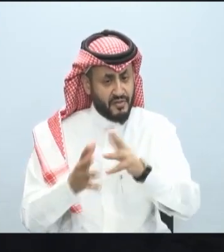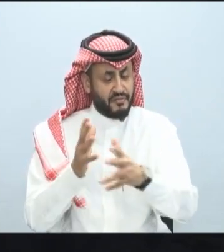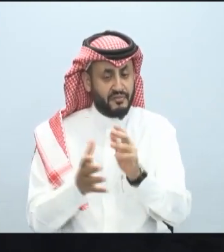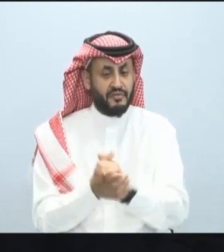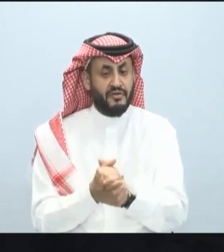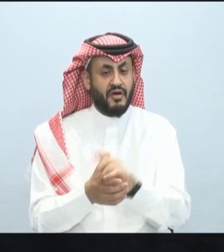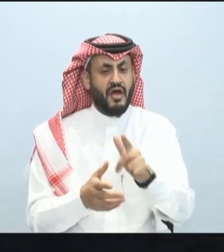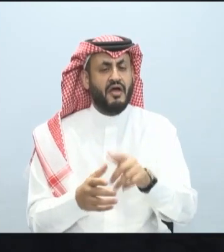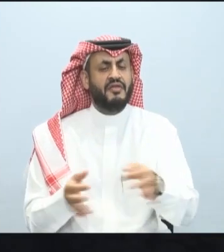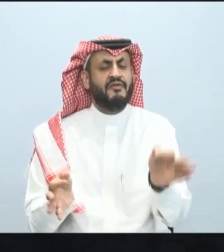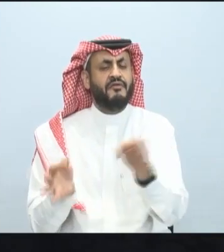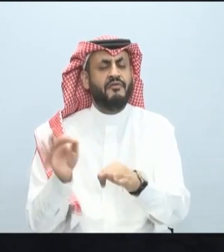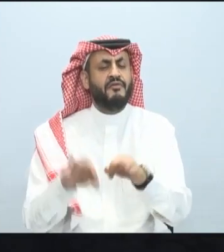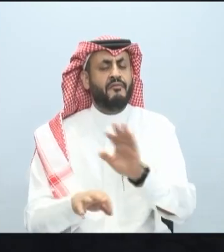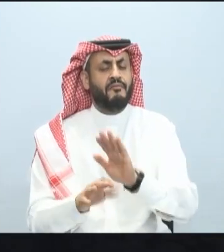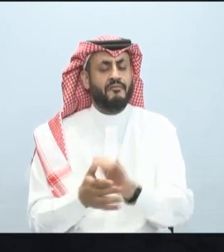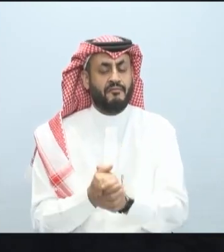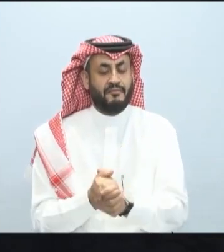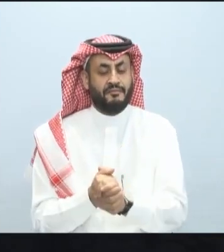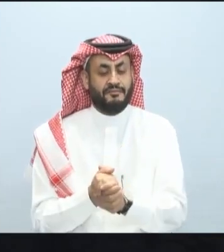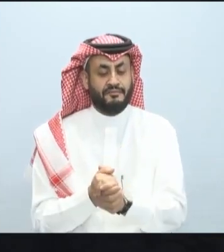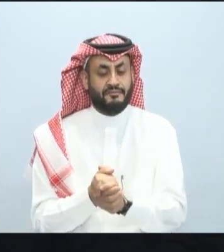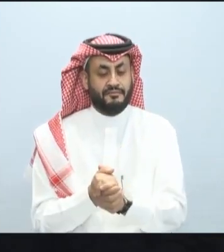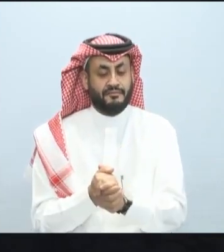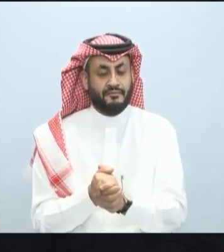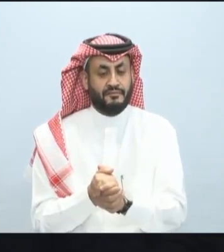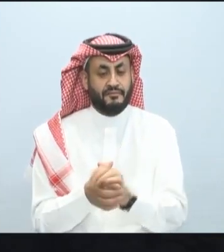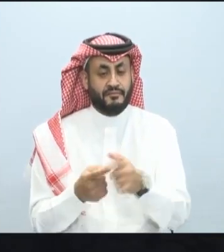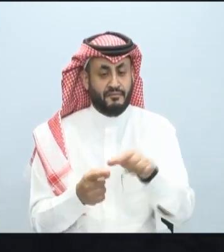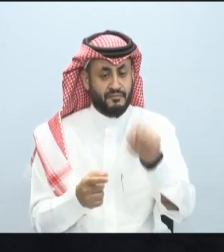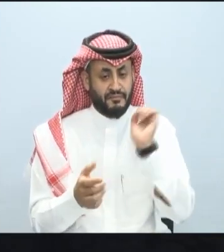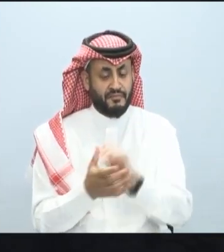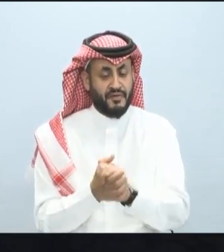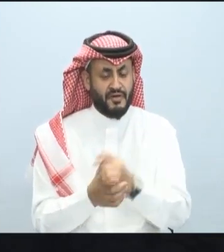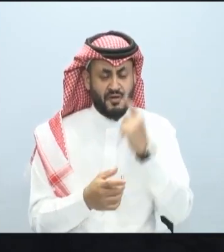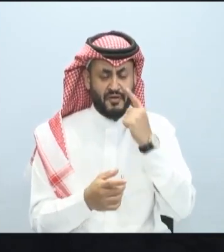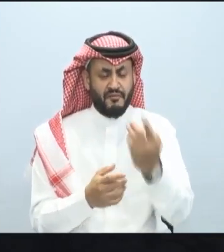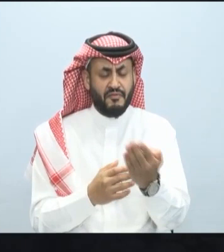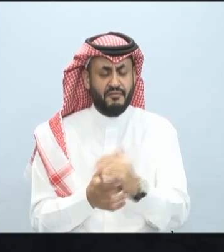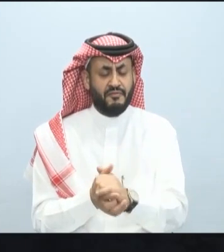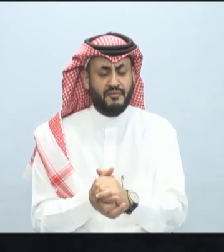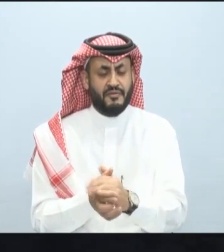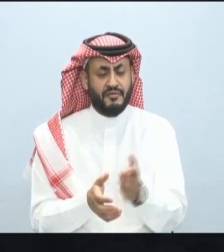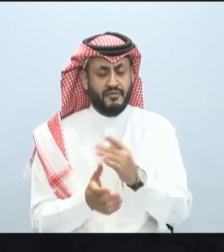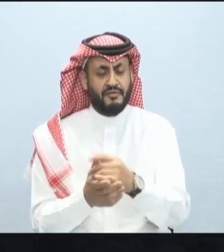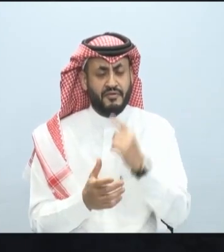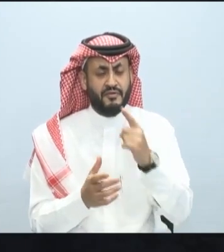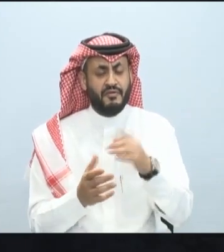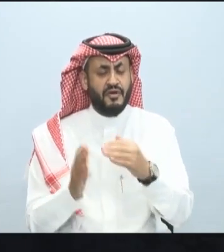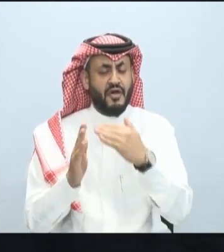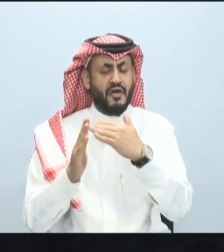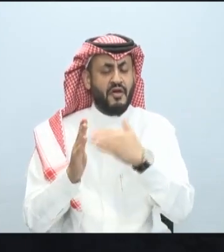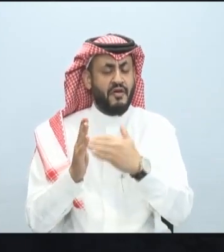you are writing the formula of it. So you are going to collect, you are going to research, you are going to just see what are the